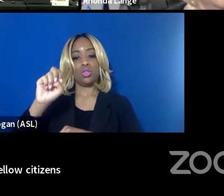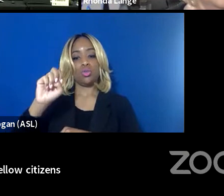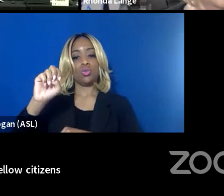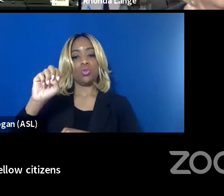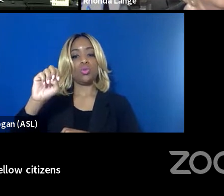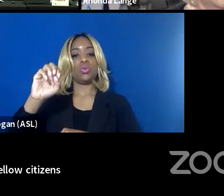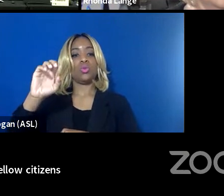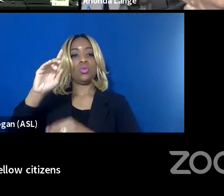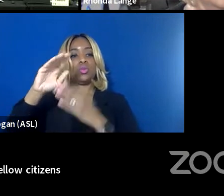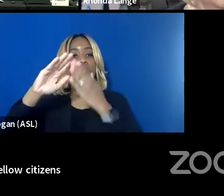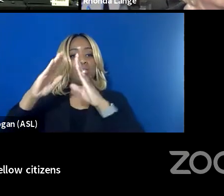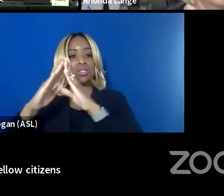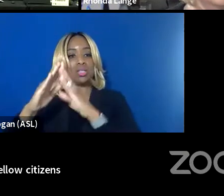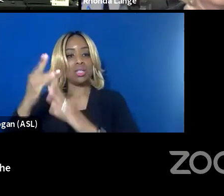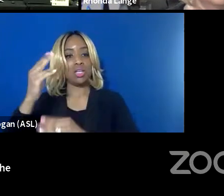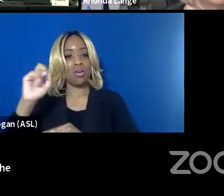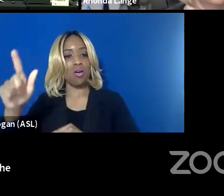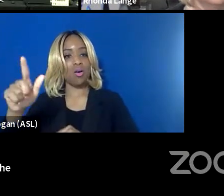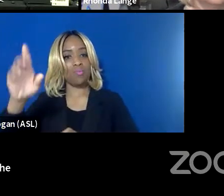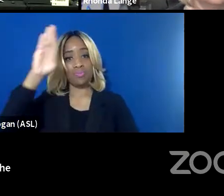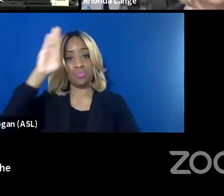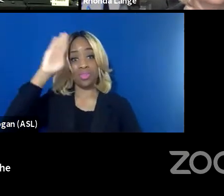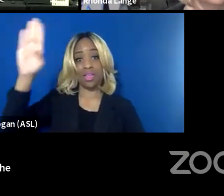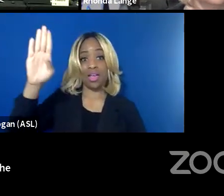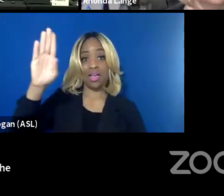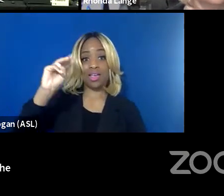MC. He was there.